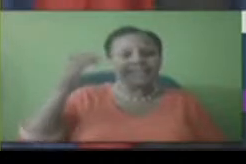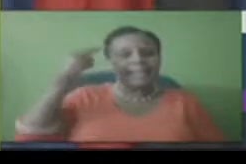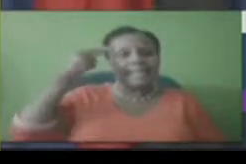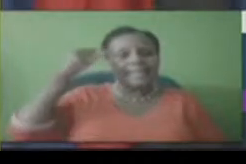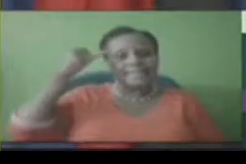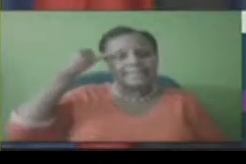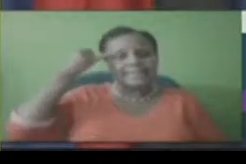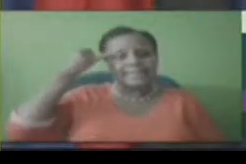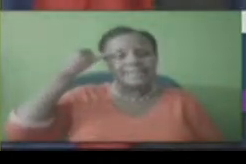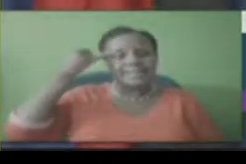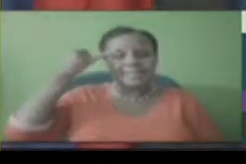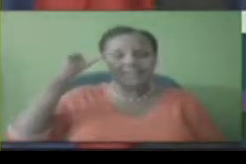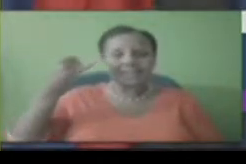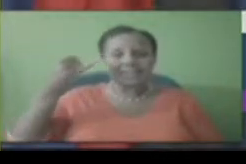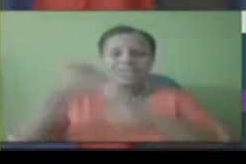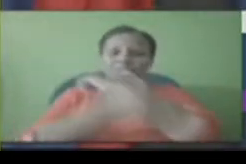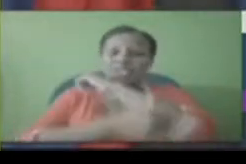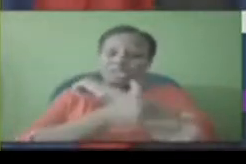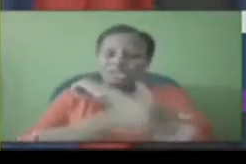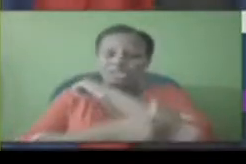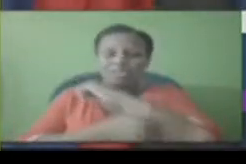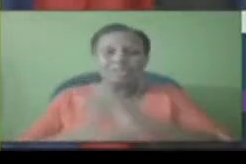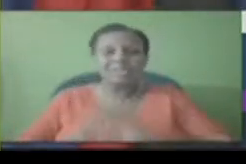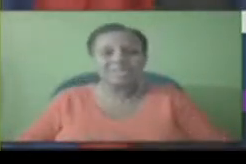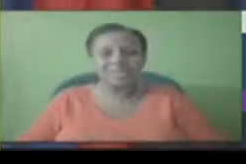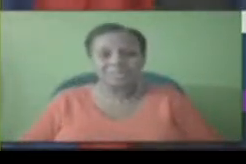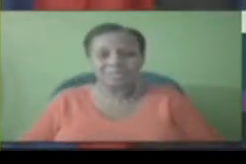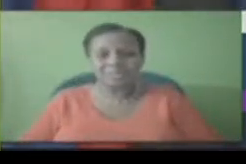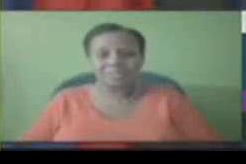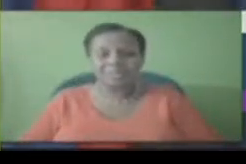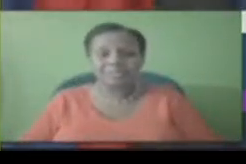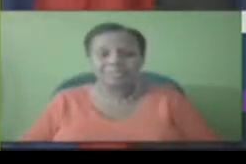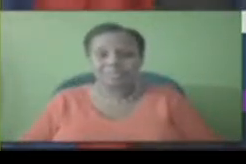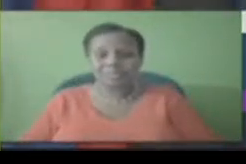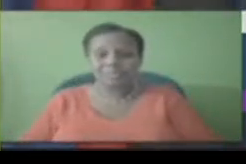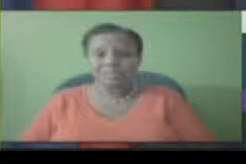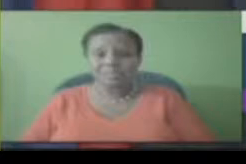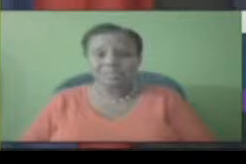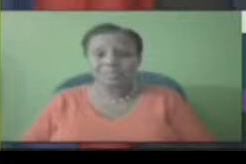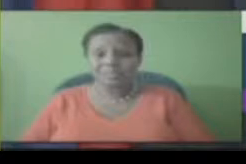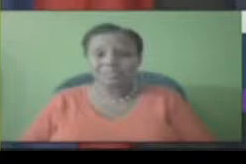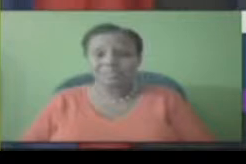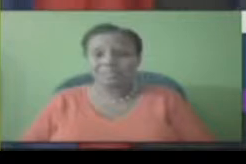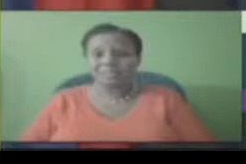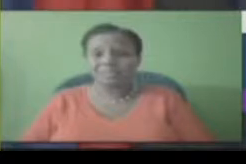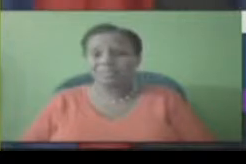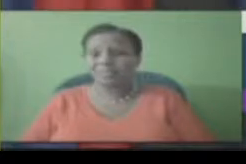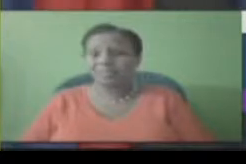we had our technicians helping us work in preparing a very strong statement, which you might have seen.